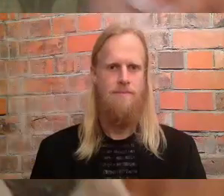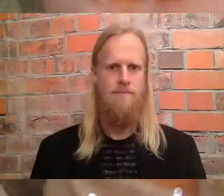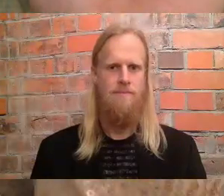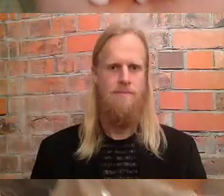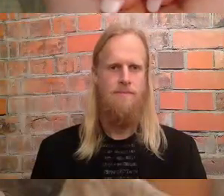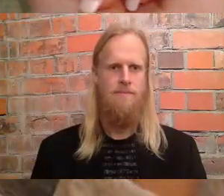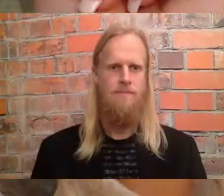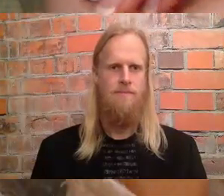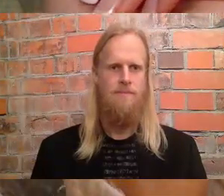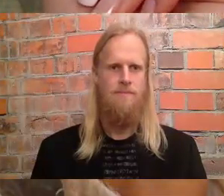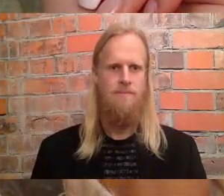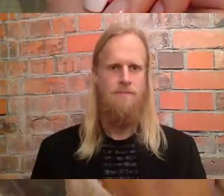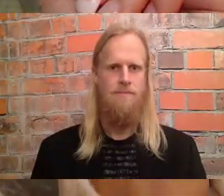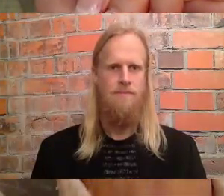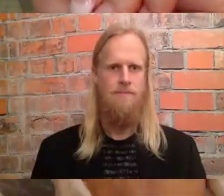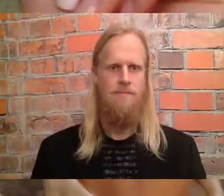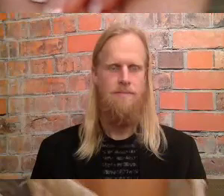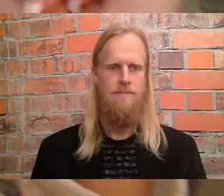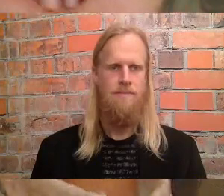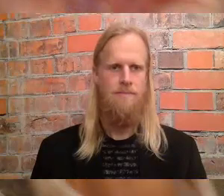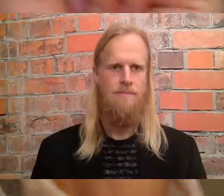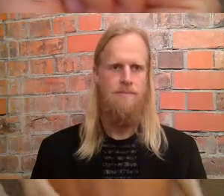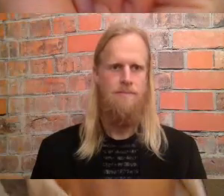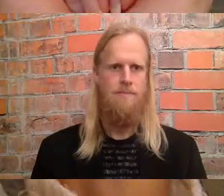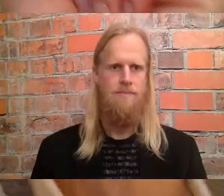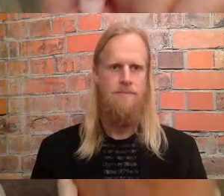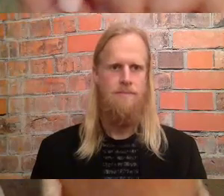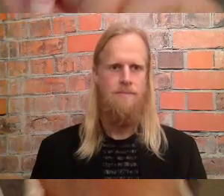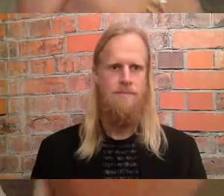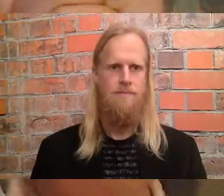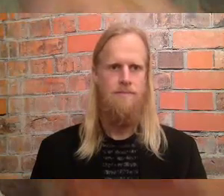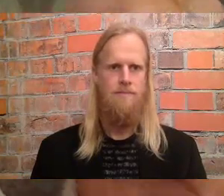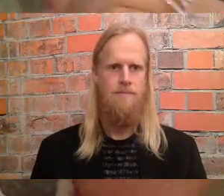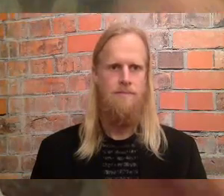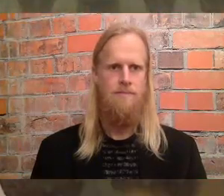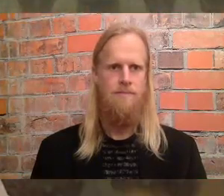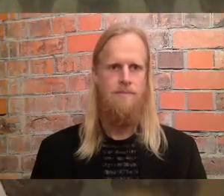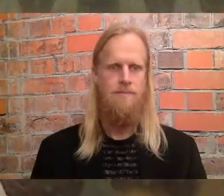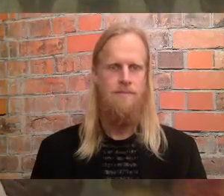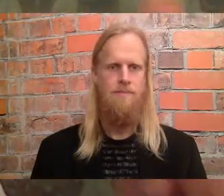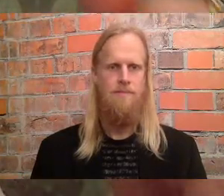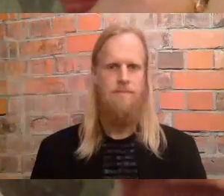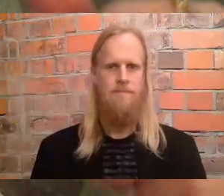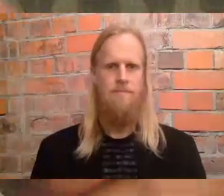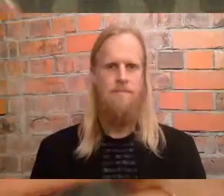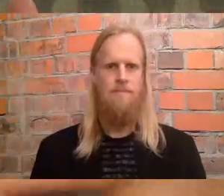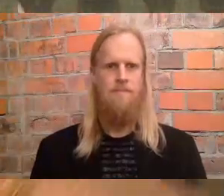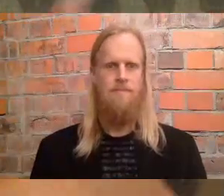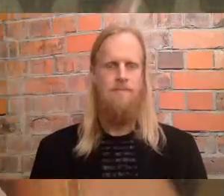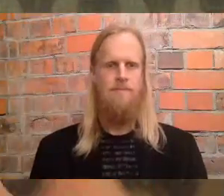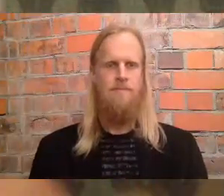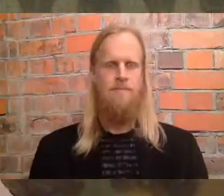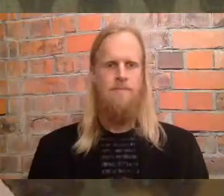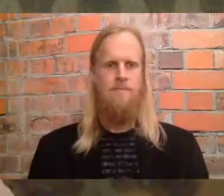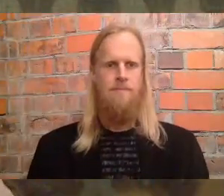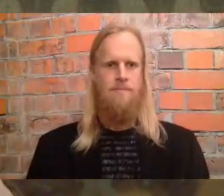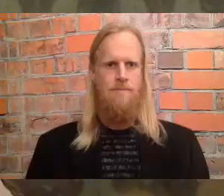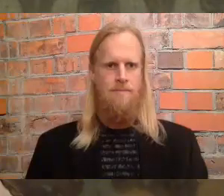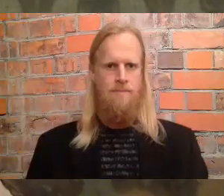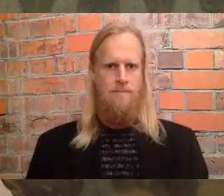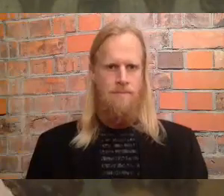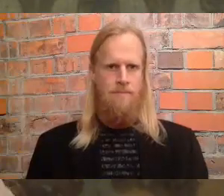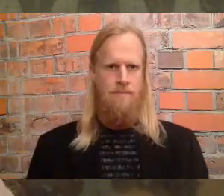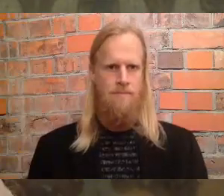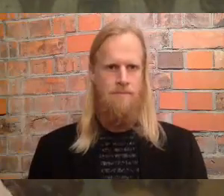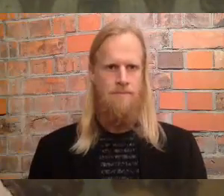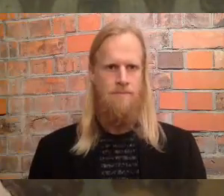and 6 years developing it. And that took a tremendous amount of effort, time, energy, and money. So now this gift is in your